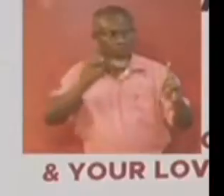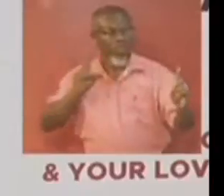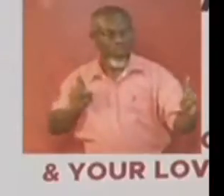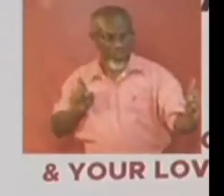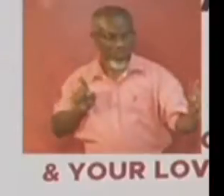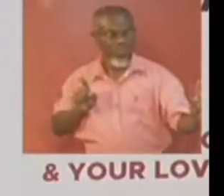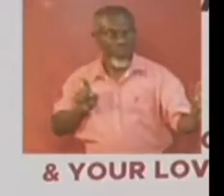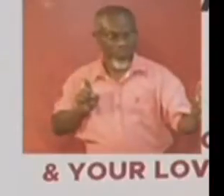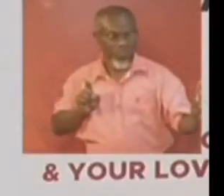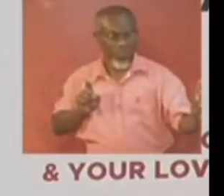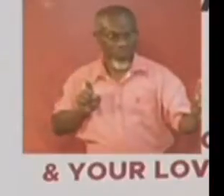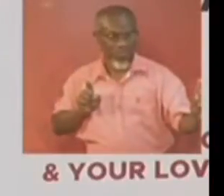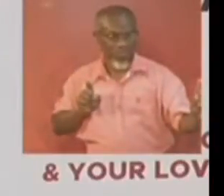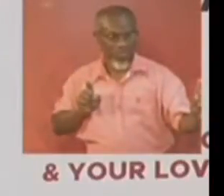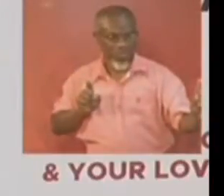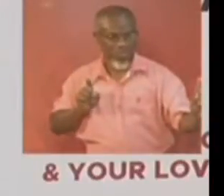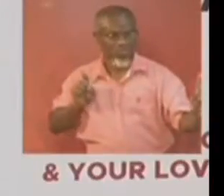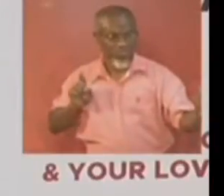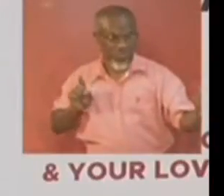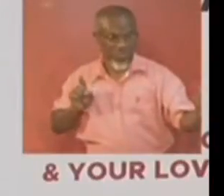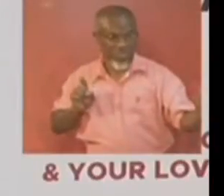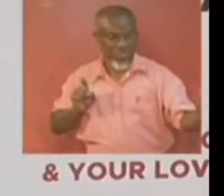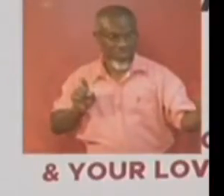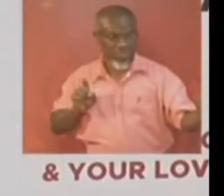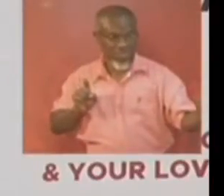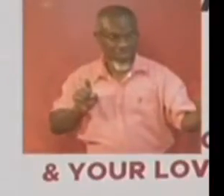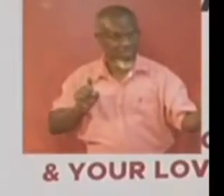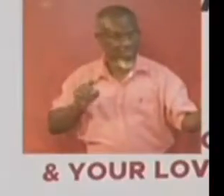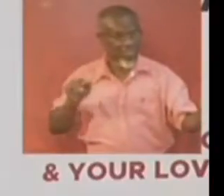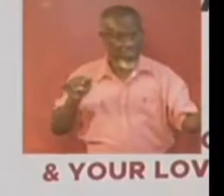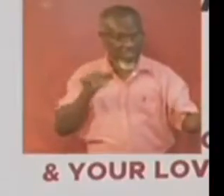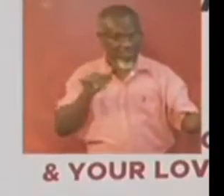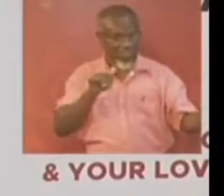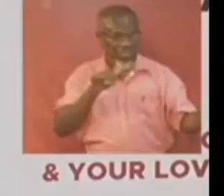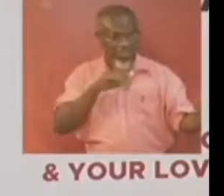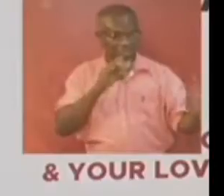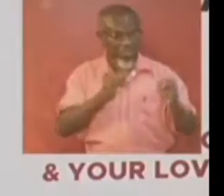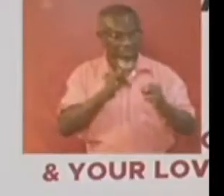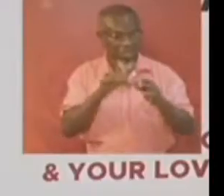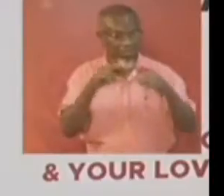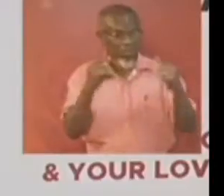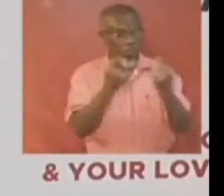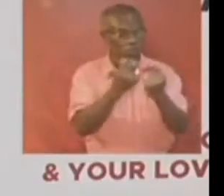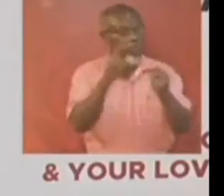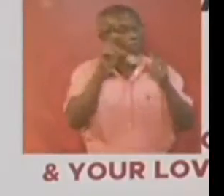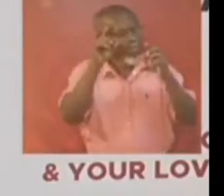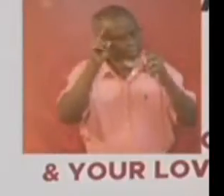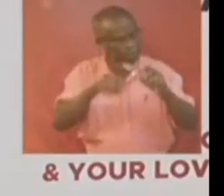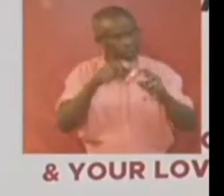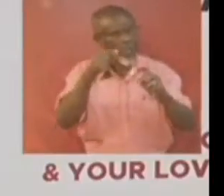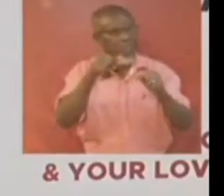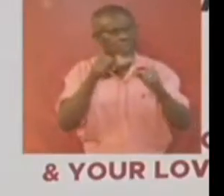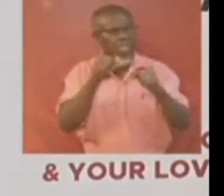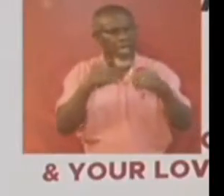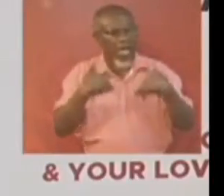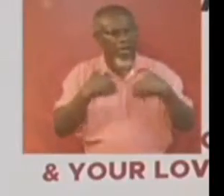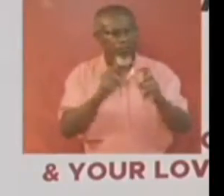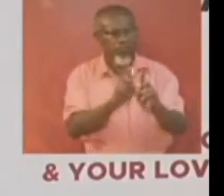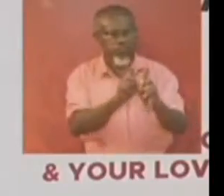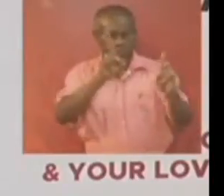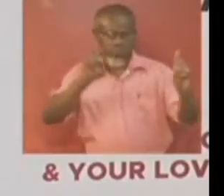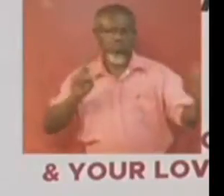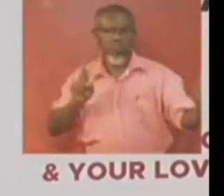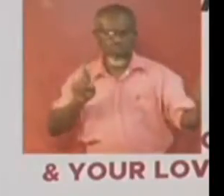about gatherings of persons, the use of hand washing and sanitizers. We also would like to